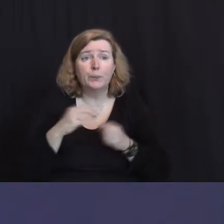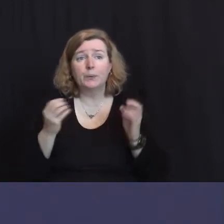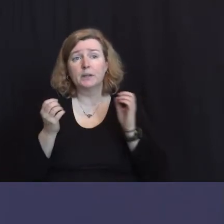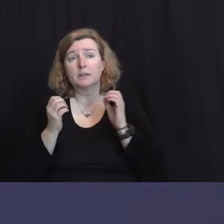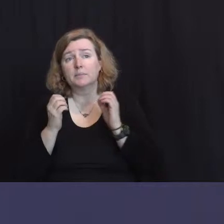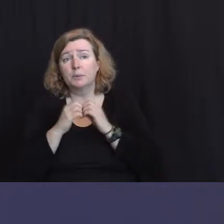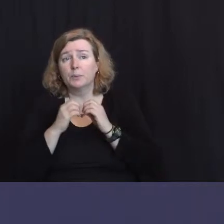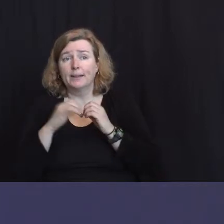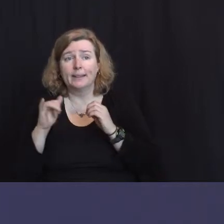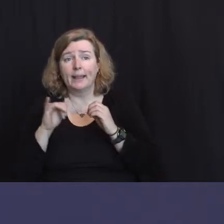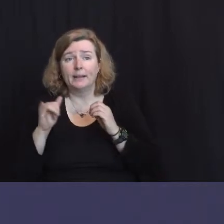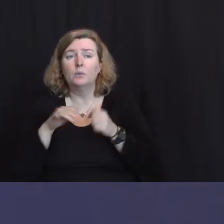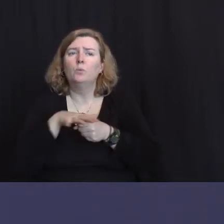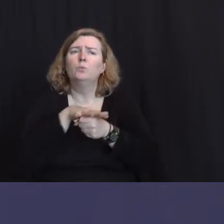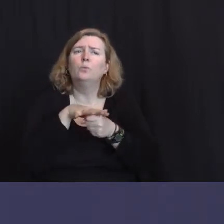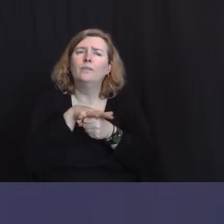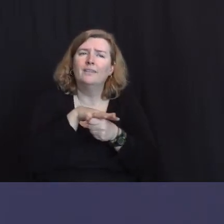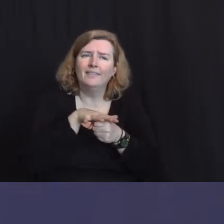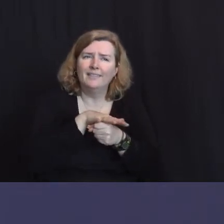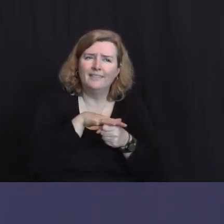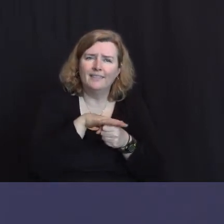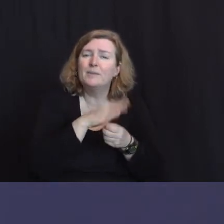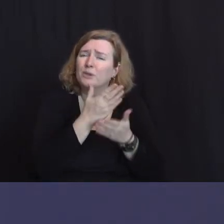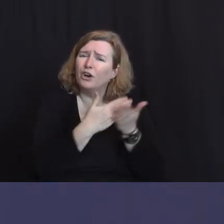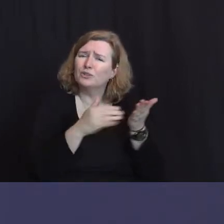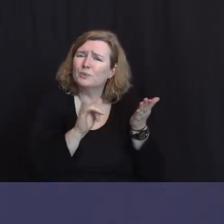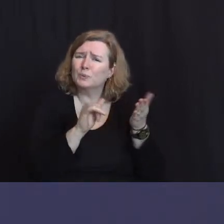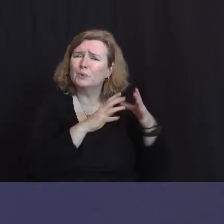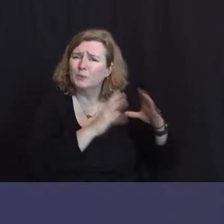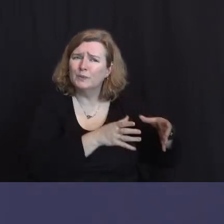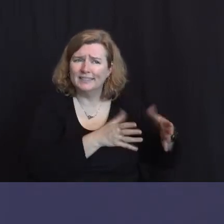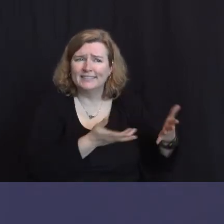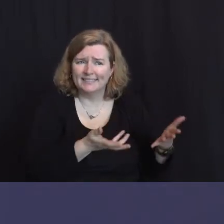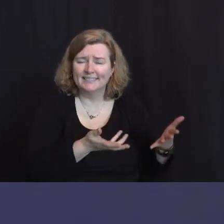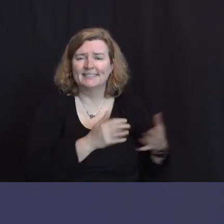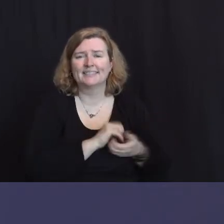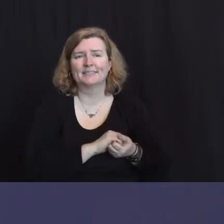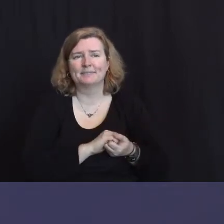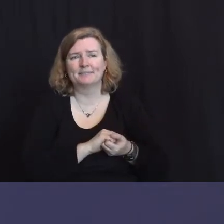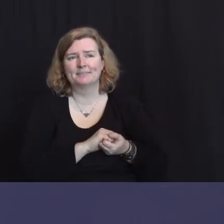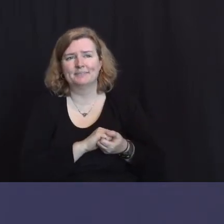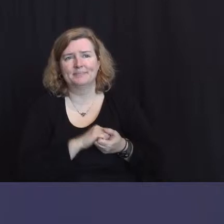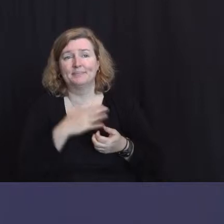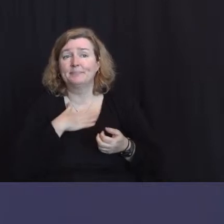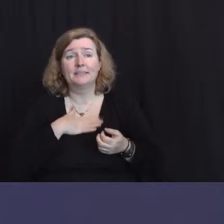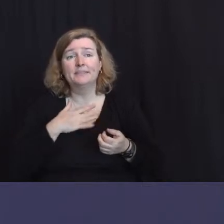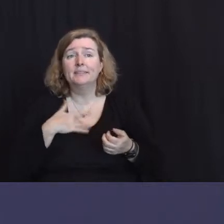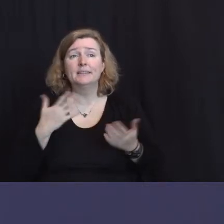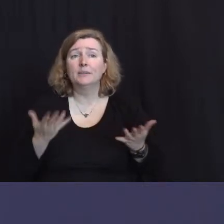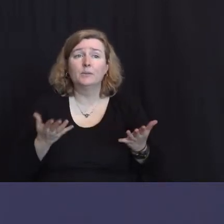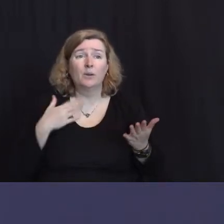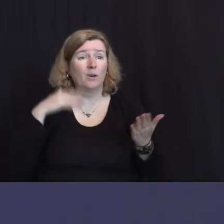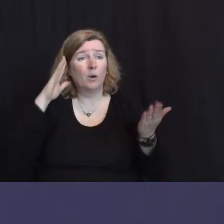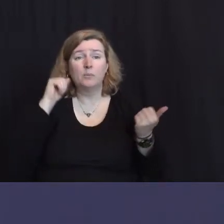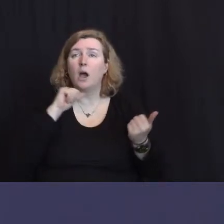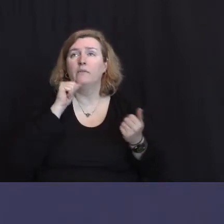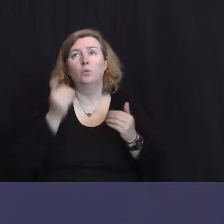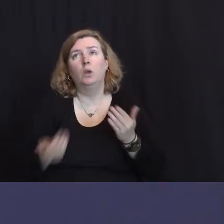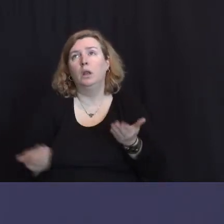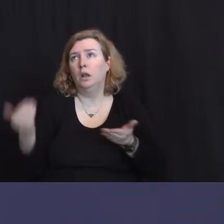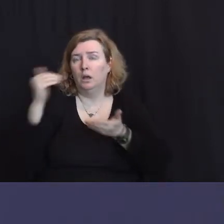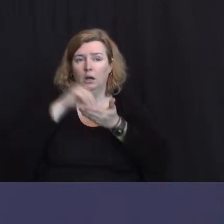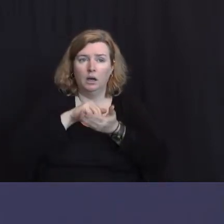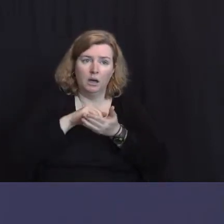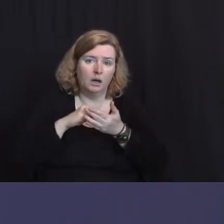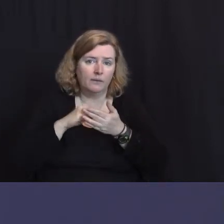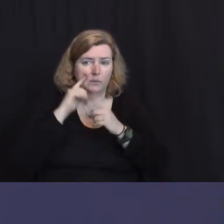much more localized element to it. I would bet, and again, please God, we don't have to go through this, but we could be, as we've